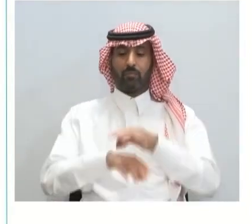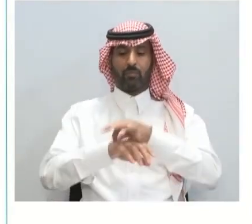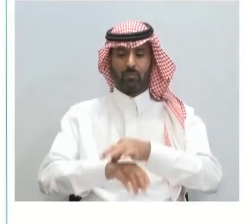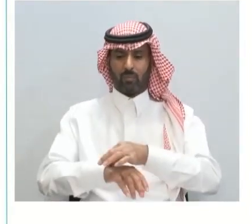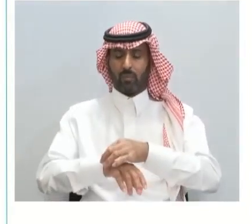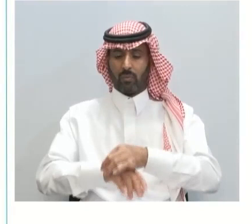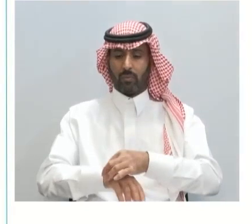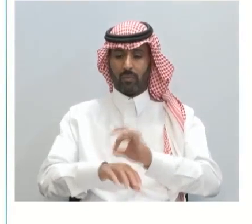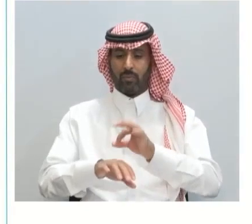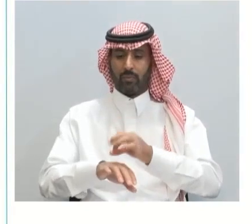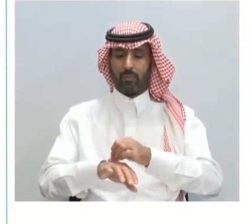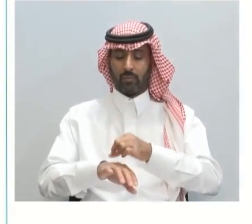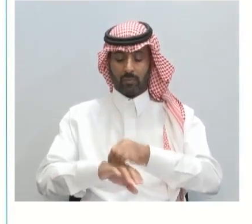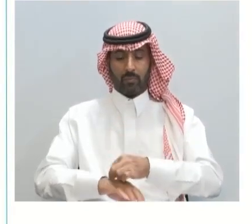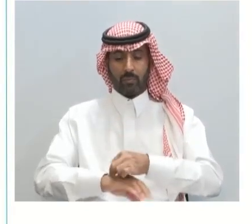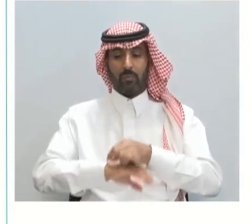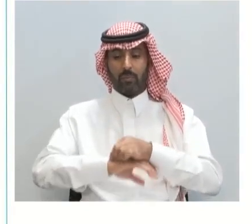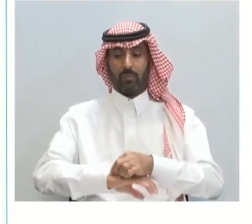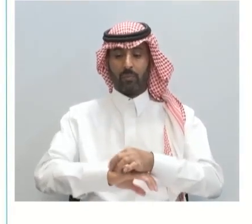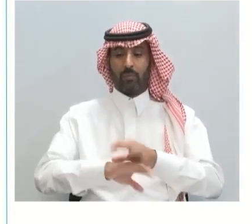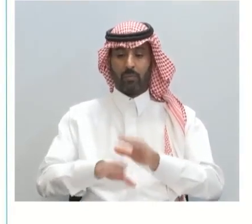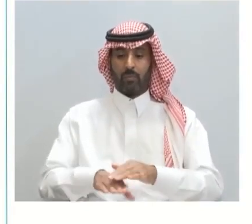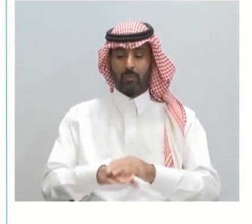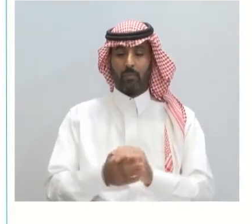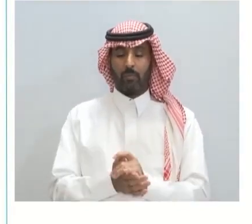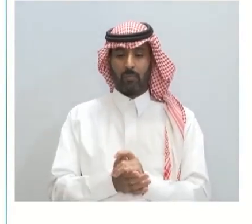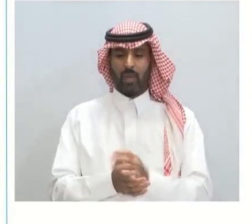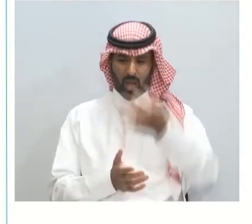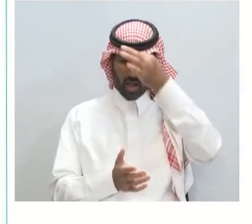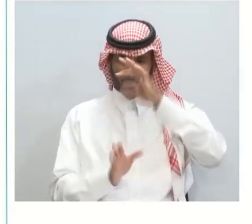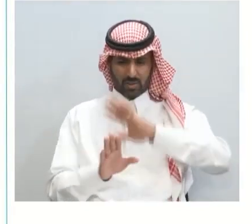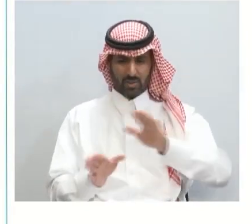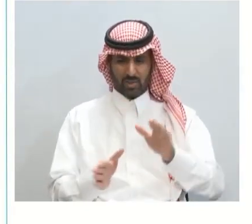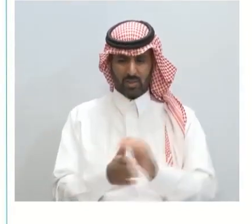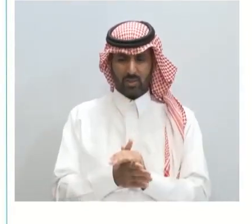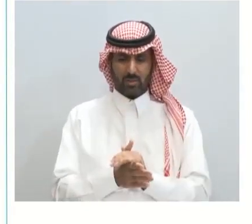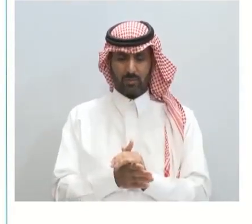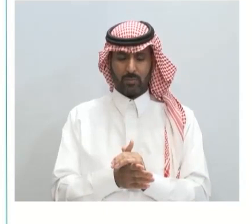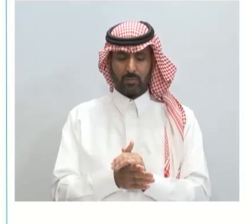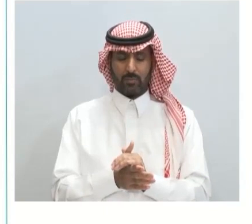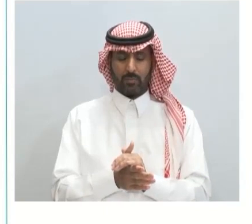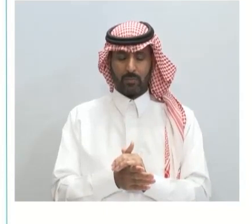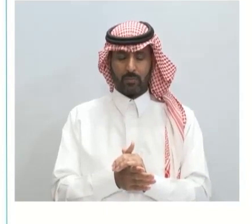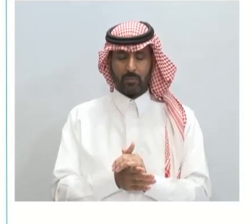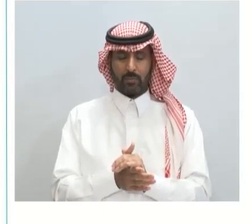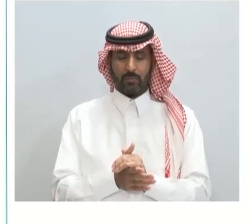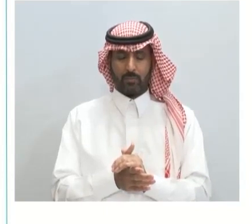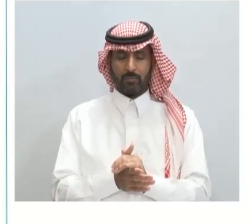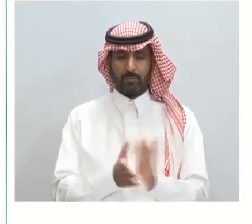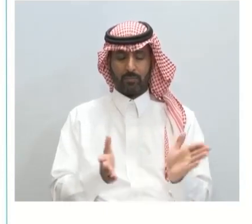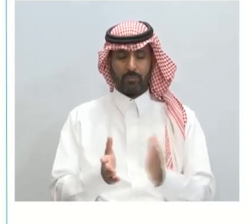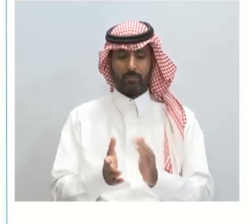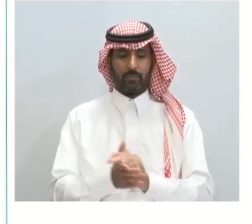treatable means the disease can be cured or can be treated. Untreatable, here, it means that,